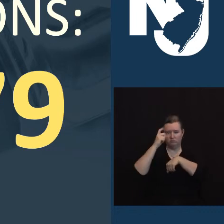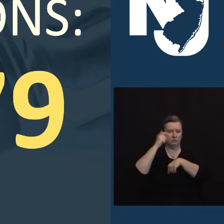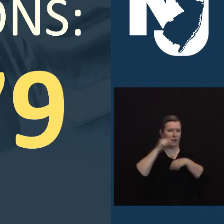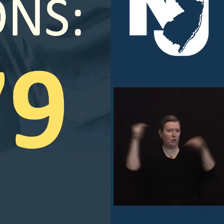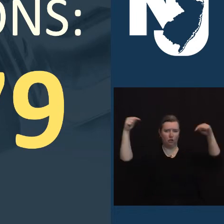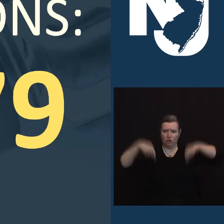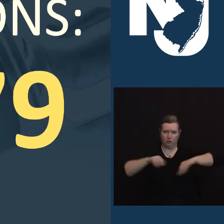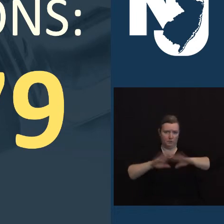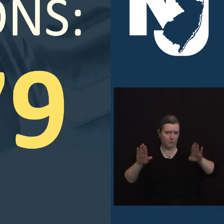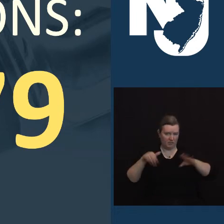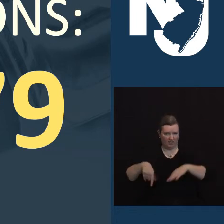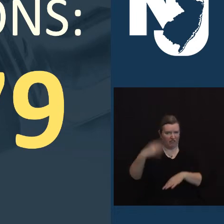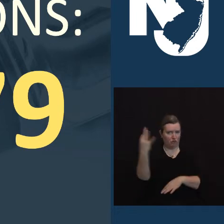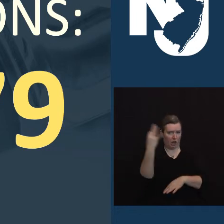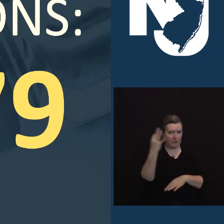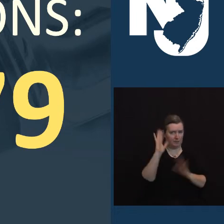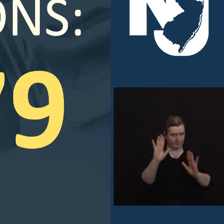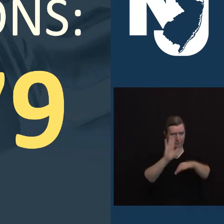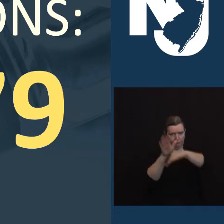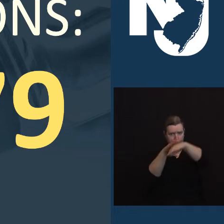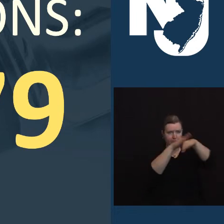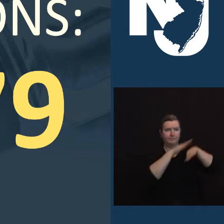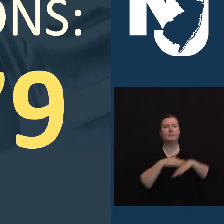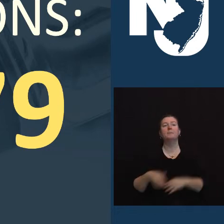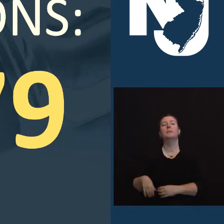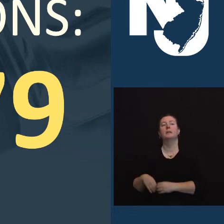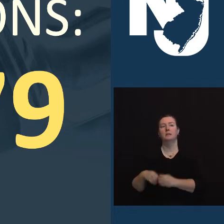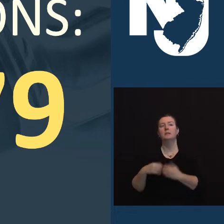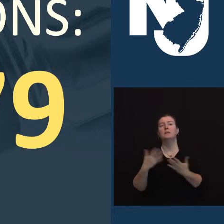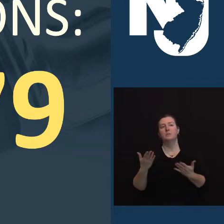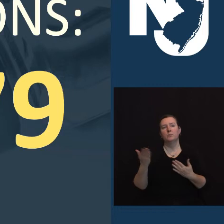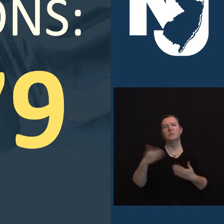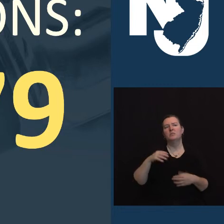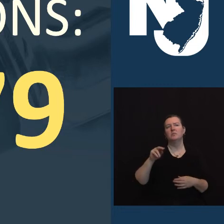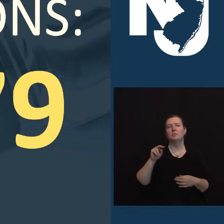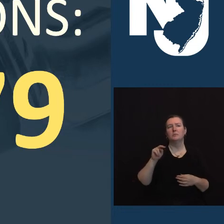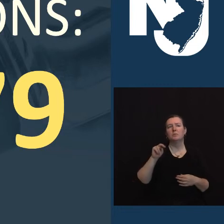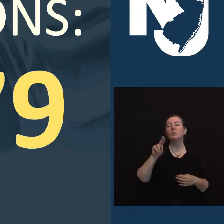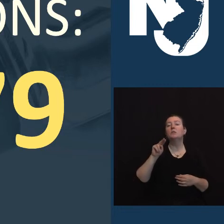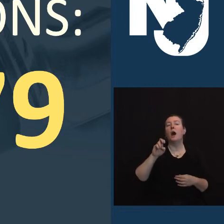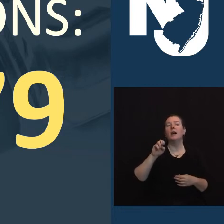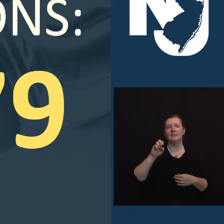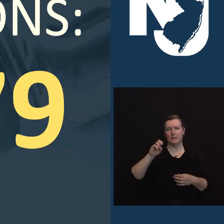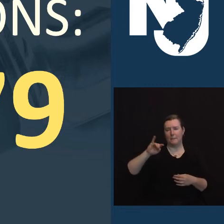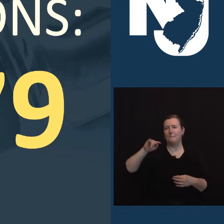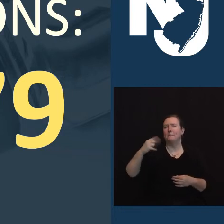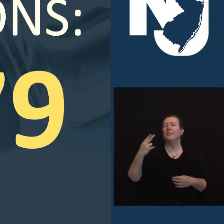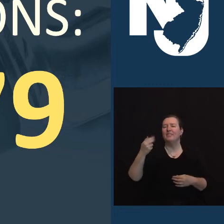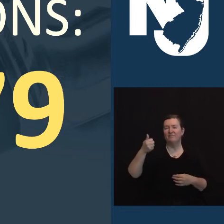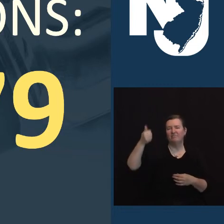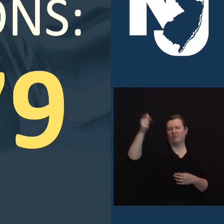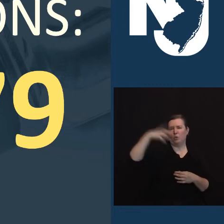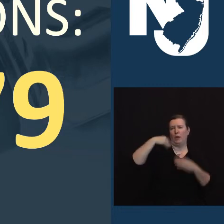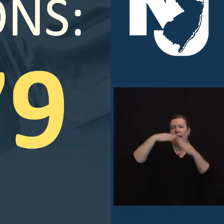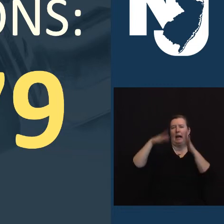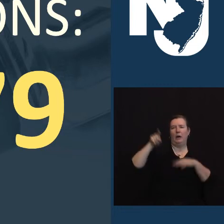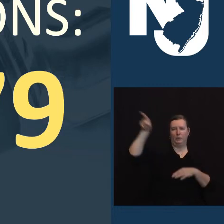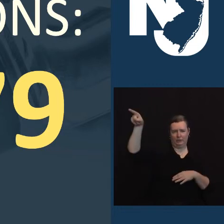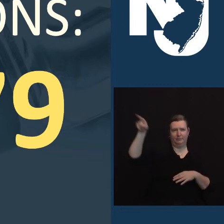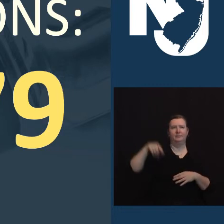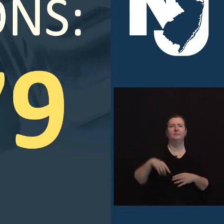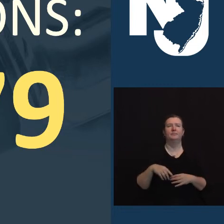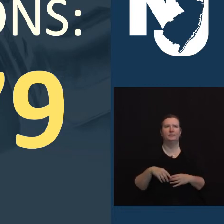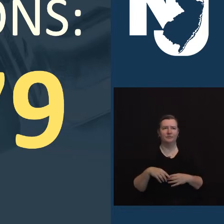House COVID-19 Equity Task Force. She will join Judy and Pat and me on Friday, again, 1